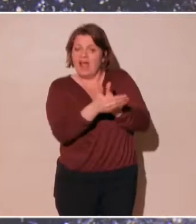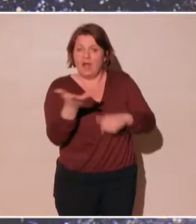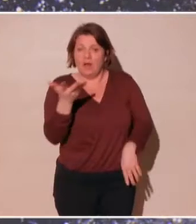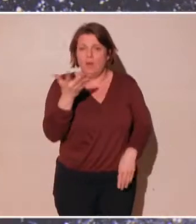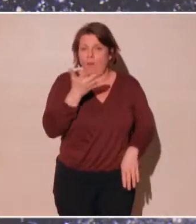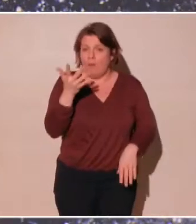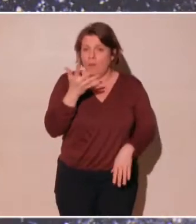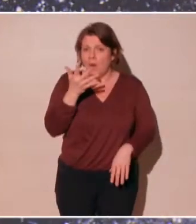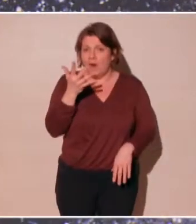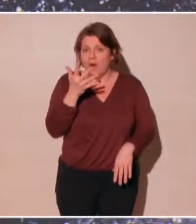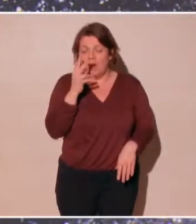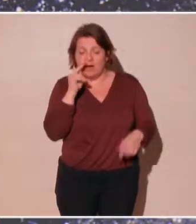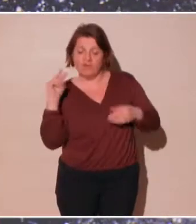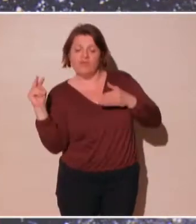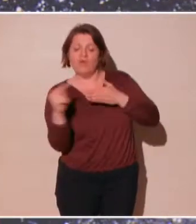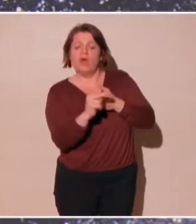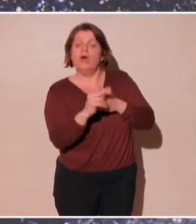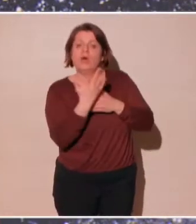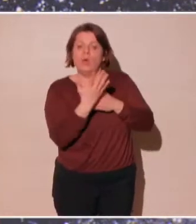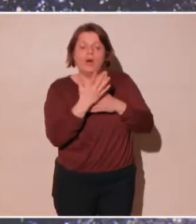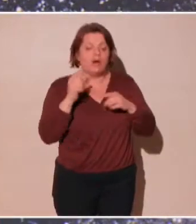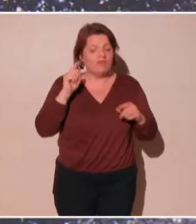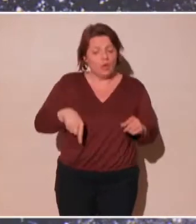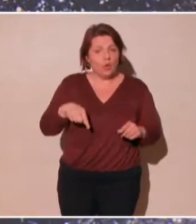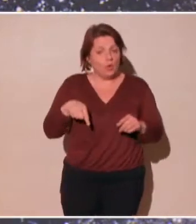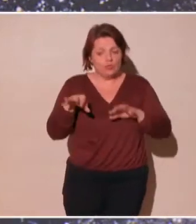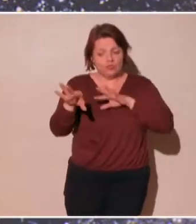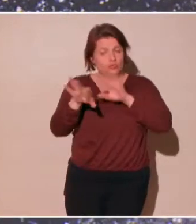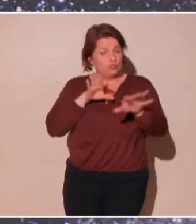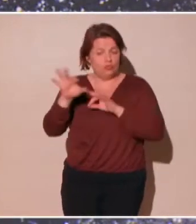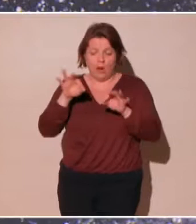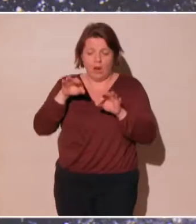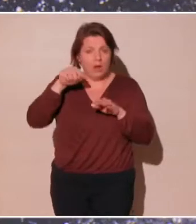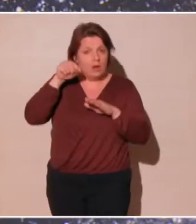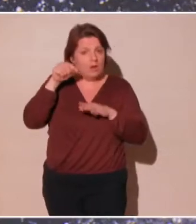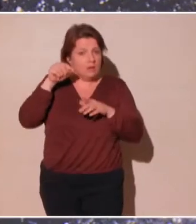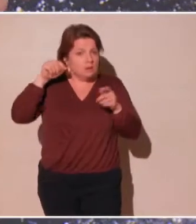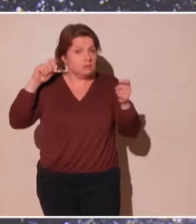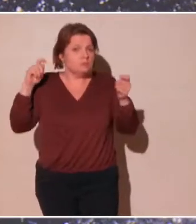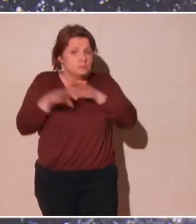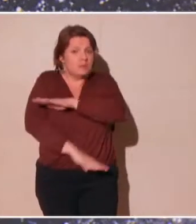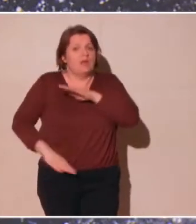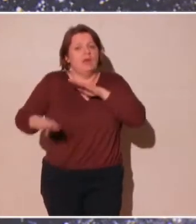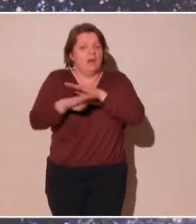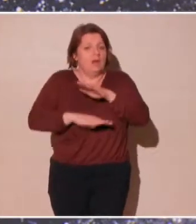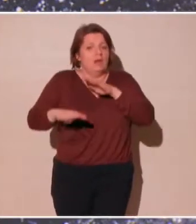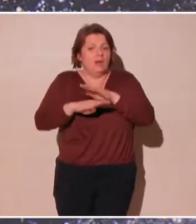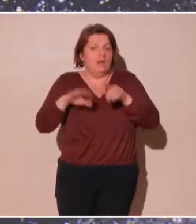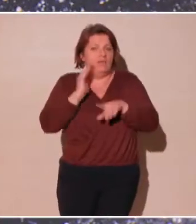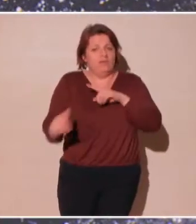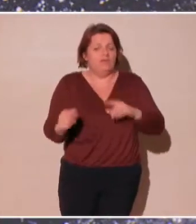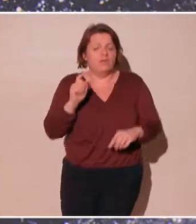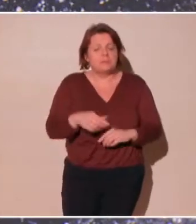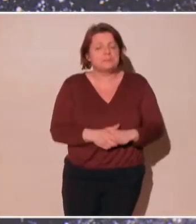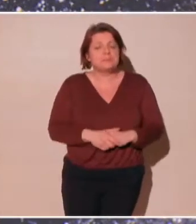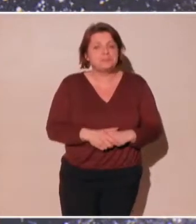implication, the implicit idea that we need to make deep choices and ethical choices. And